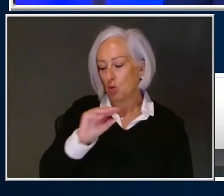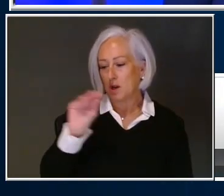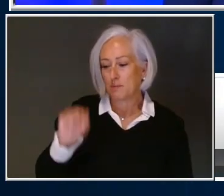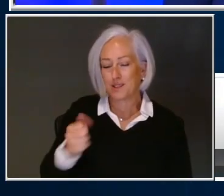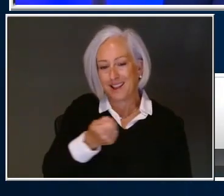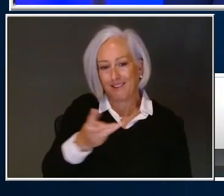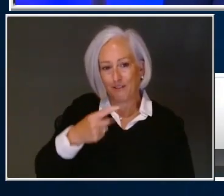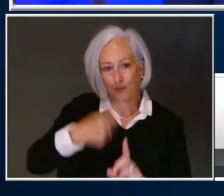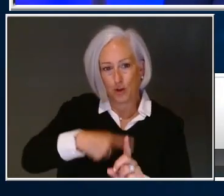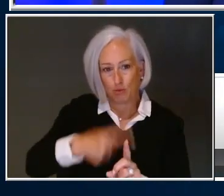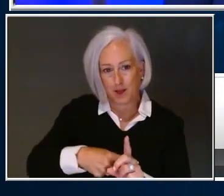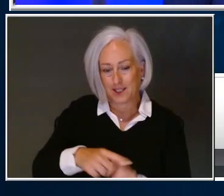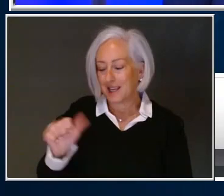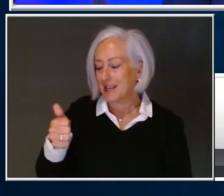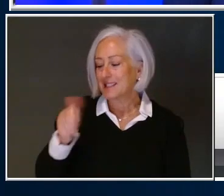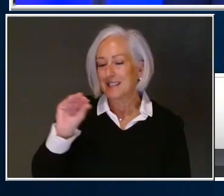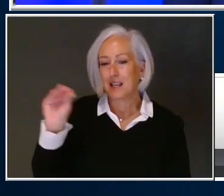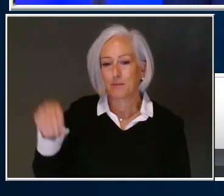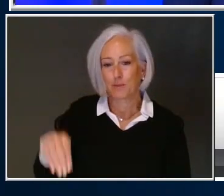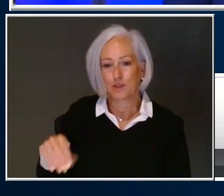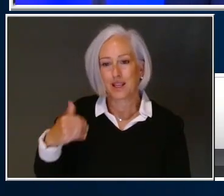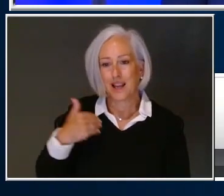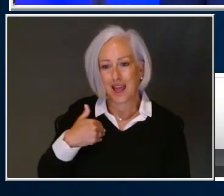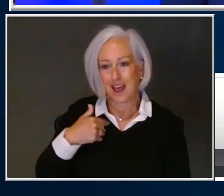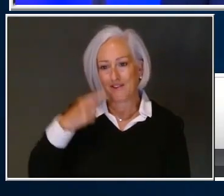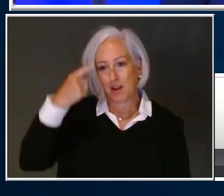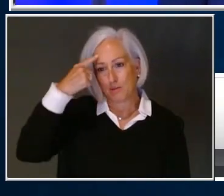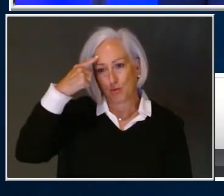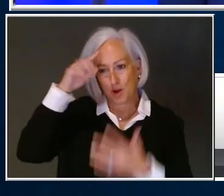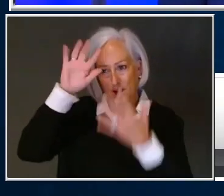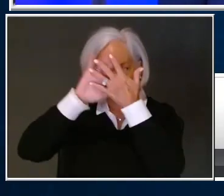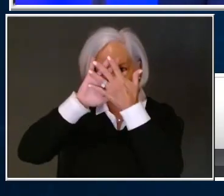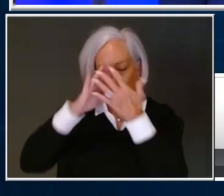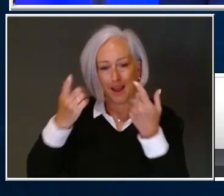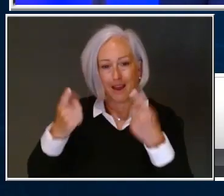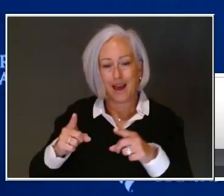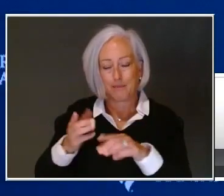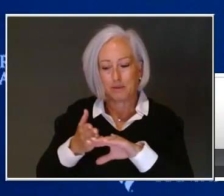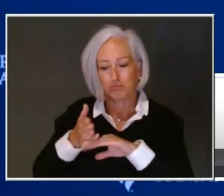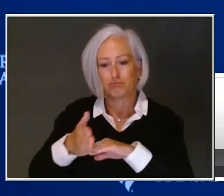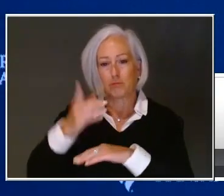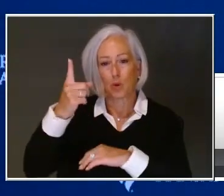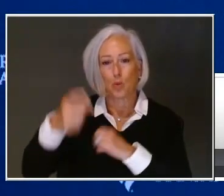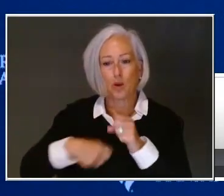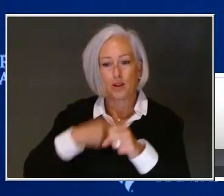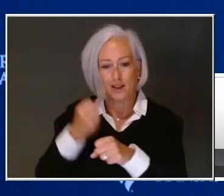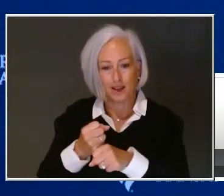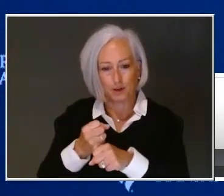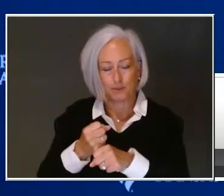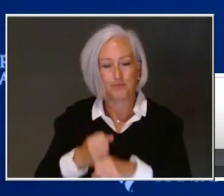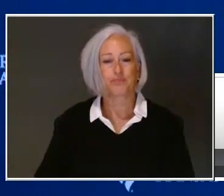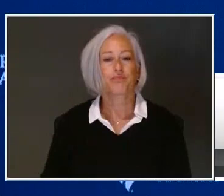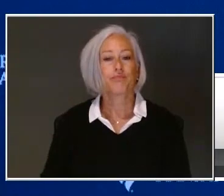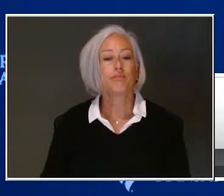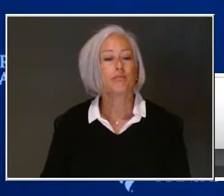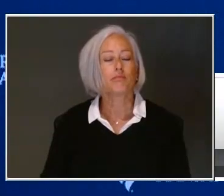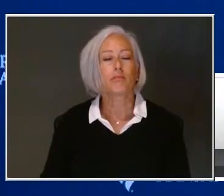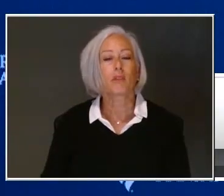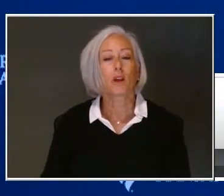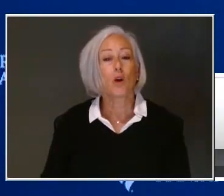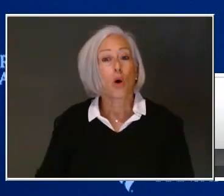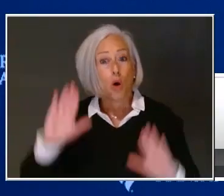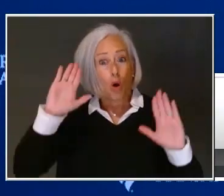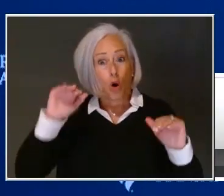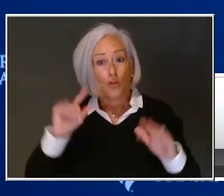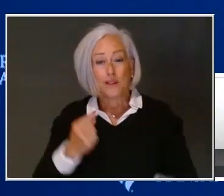had brain fog lasting for a year or more. What are your thoughts on that? What could that mean? Yeah, and I think, number one, hopefully acute cases or